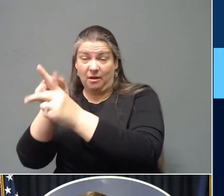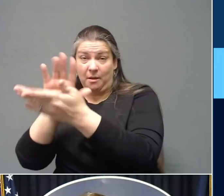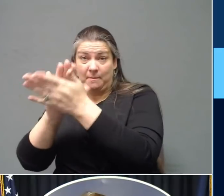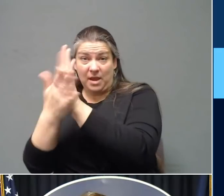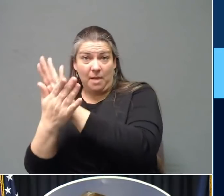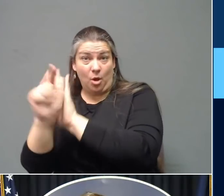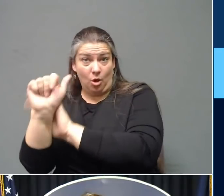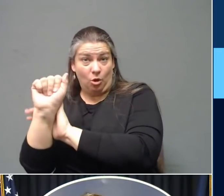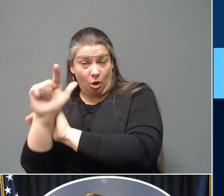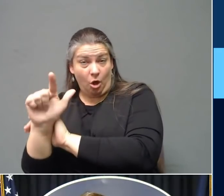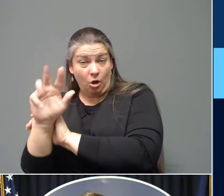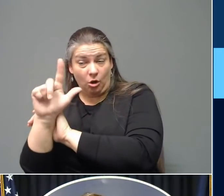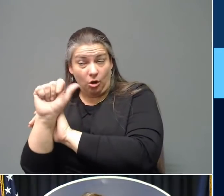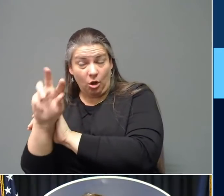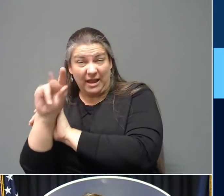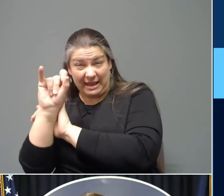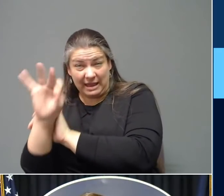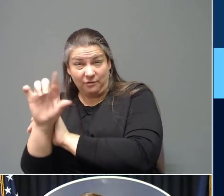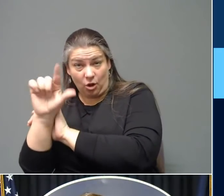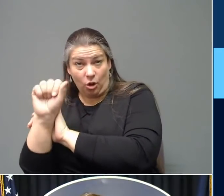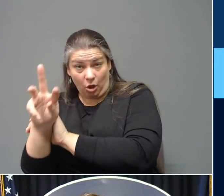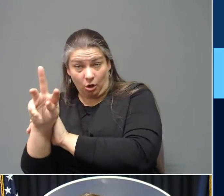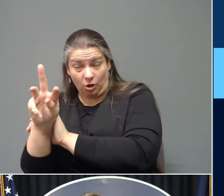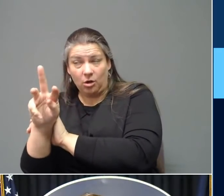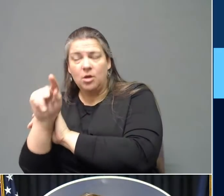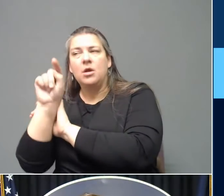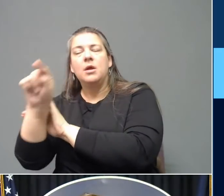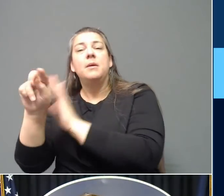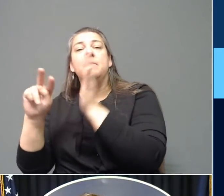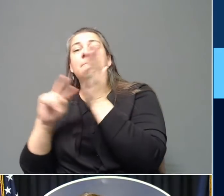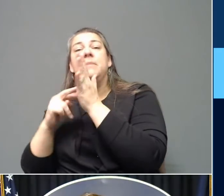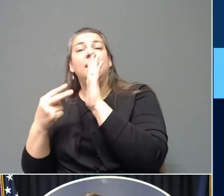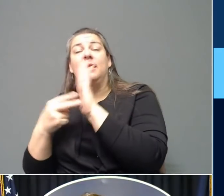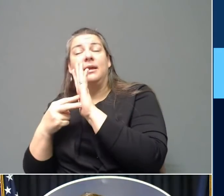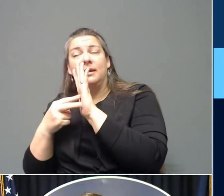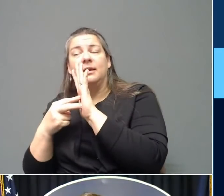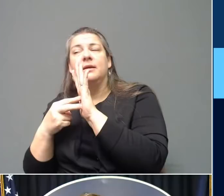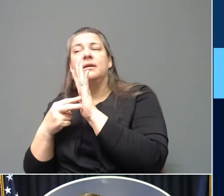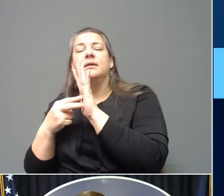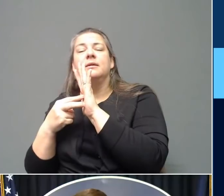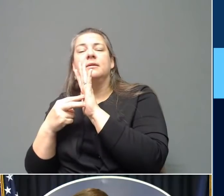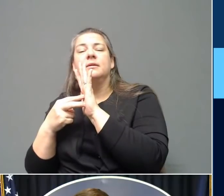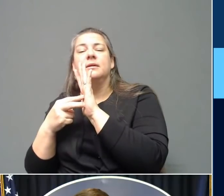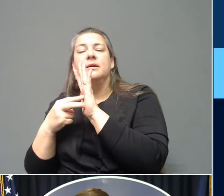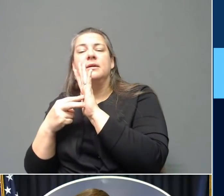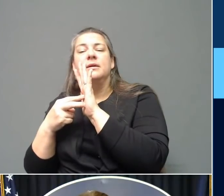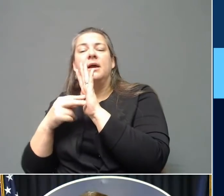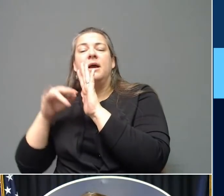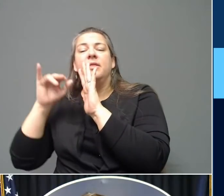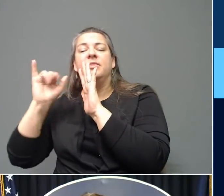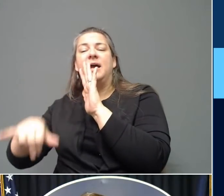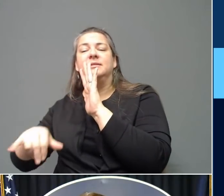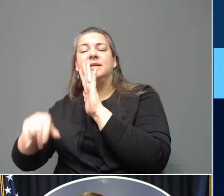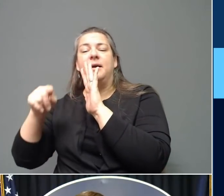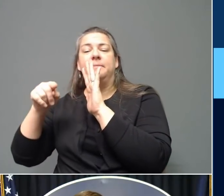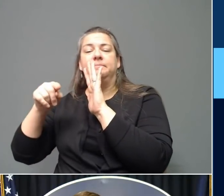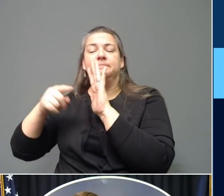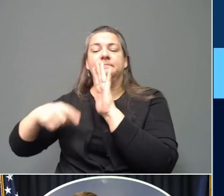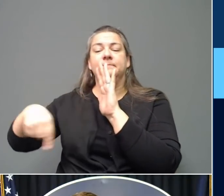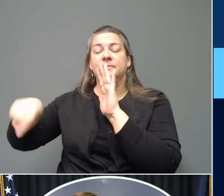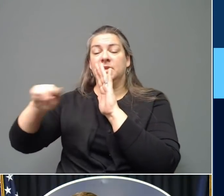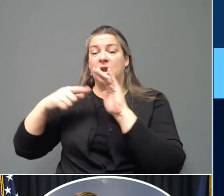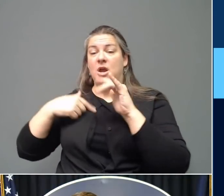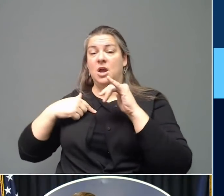is occurring right now, a low threshold for reinstating more stringent mitigation standards will be